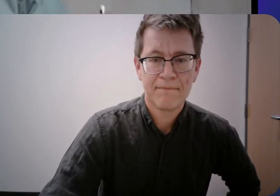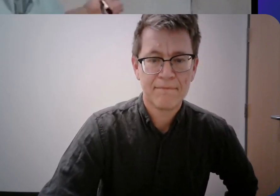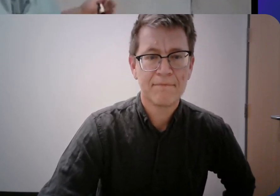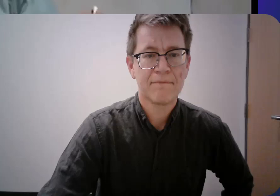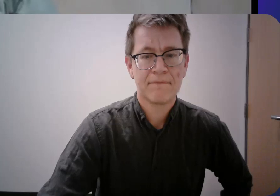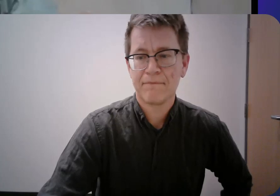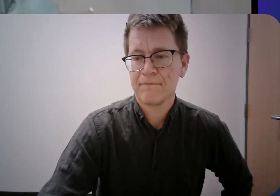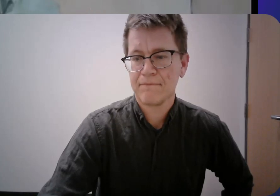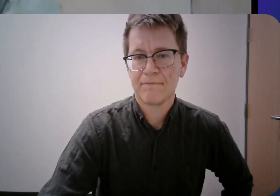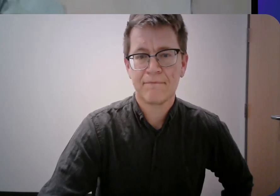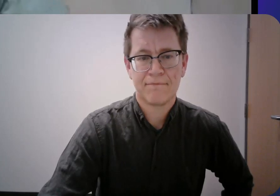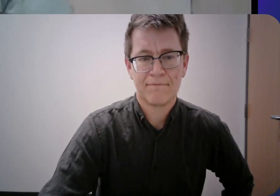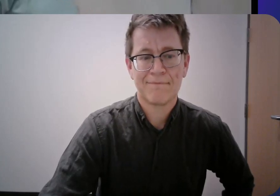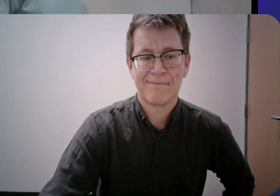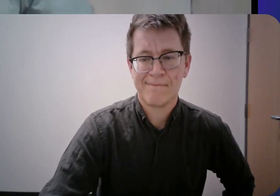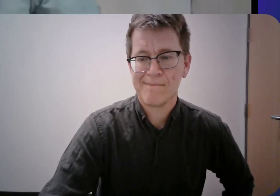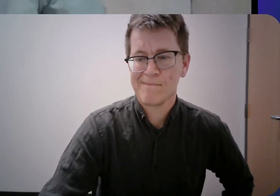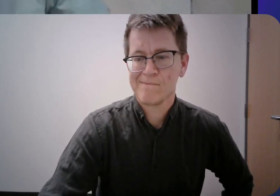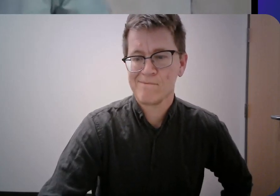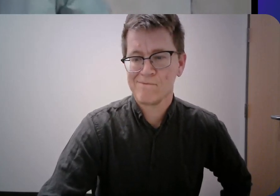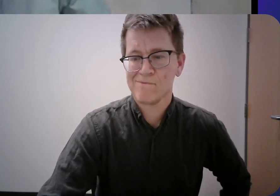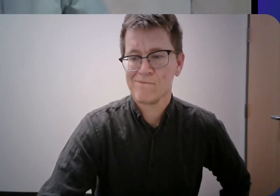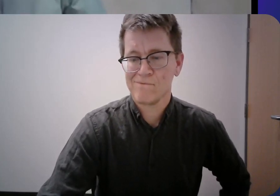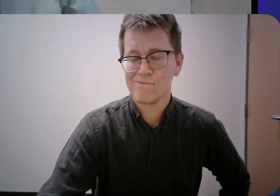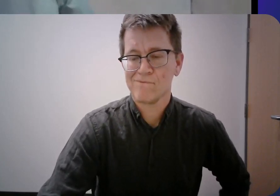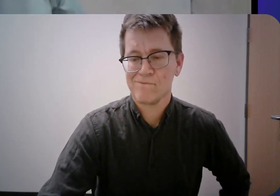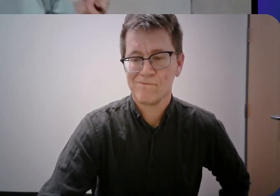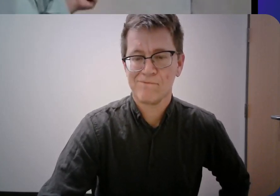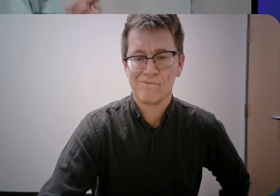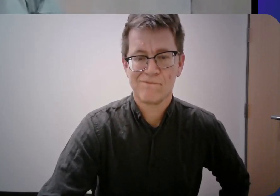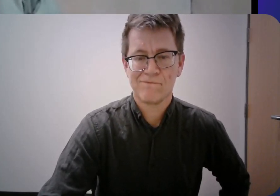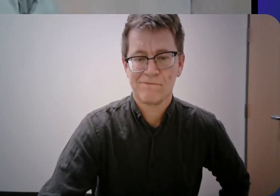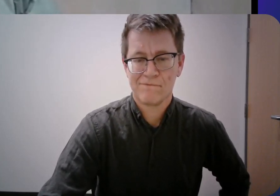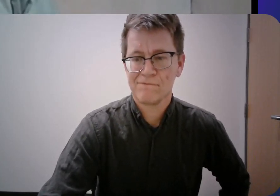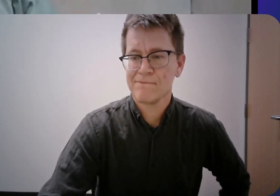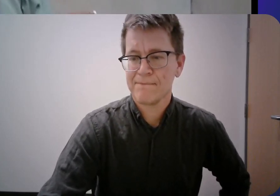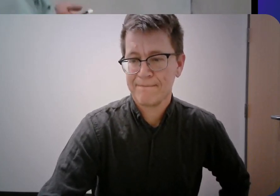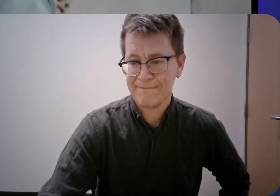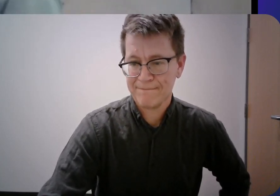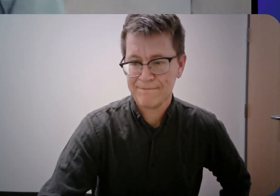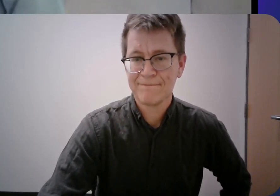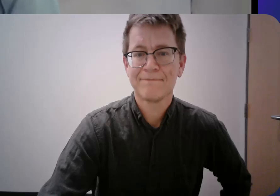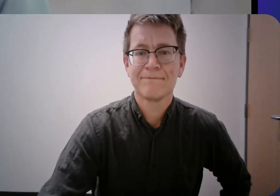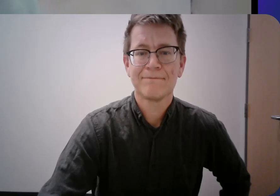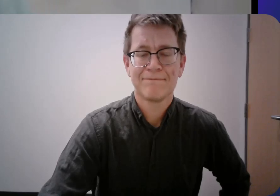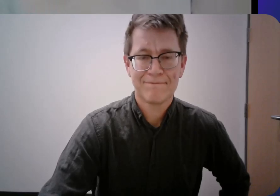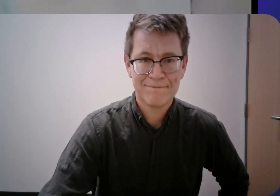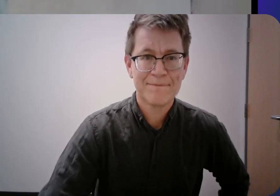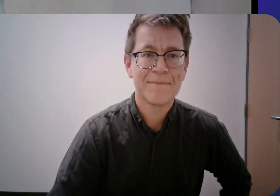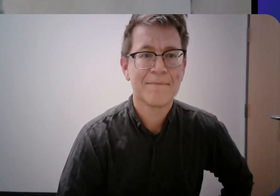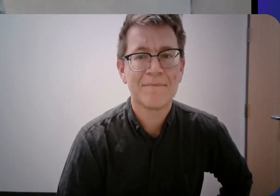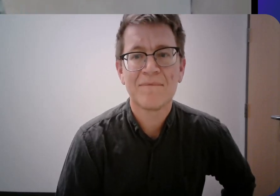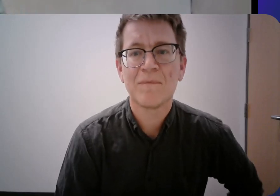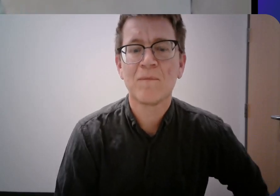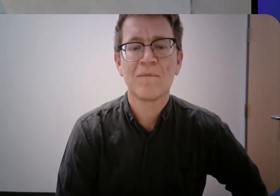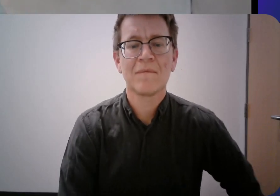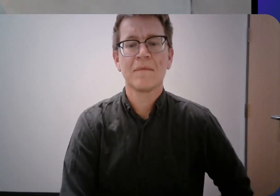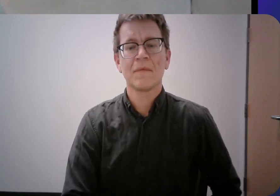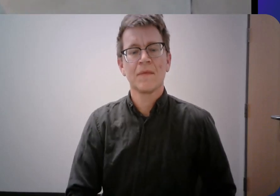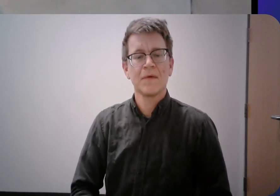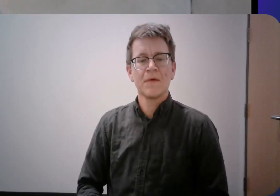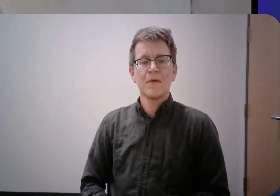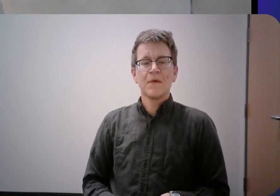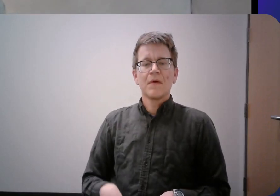All these things, we need to know what they are before we kill them, right? So that's what we're going to start talking about. So the word